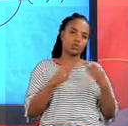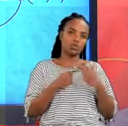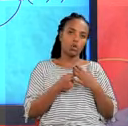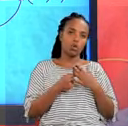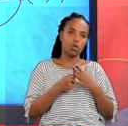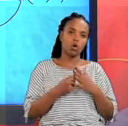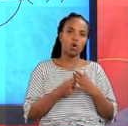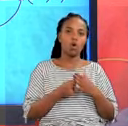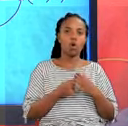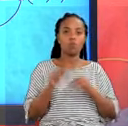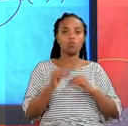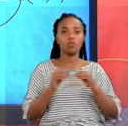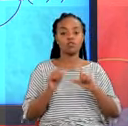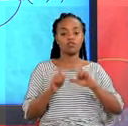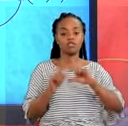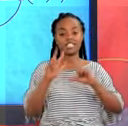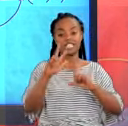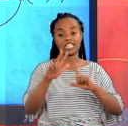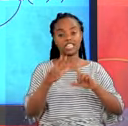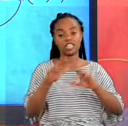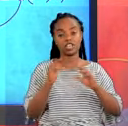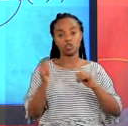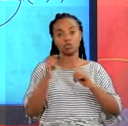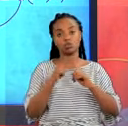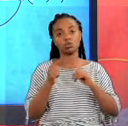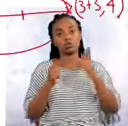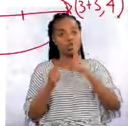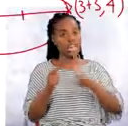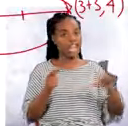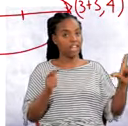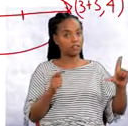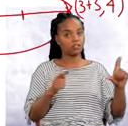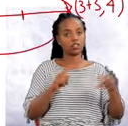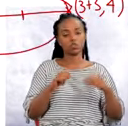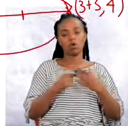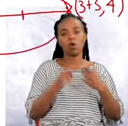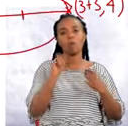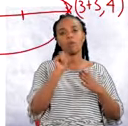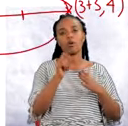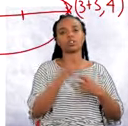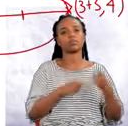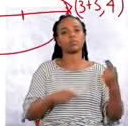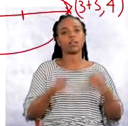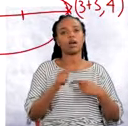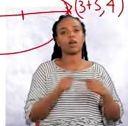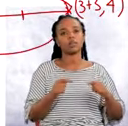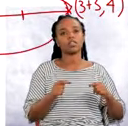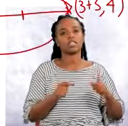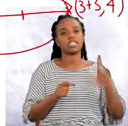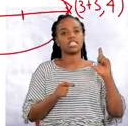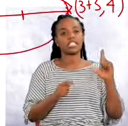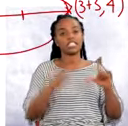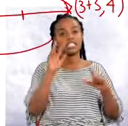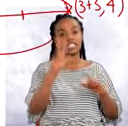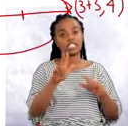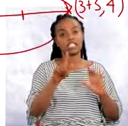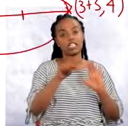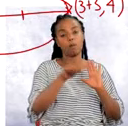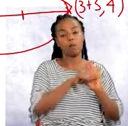so move 3 units to the left, you will have this one. This point becomes this 3